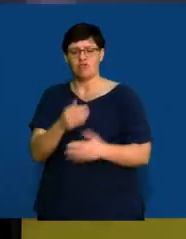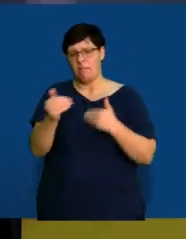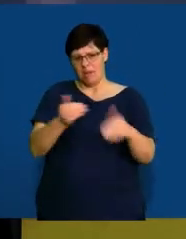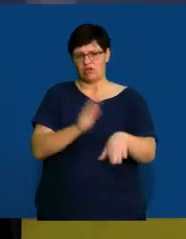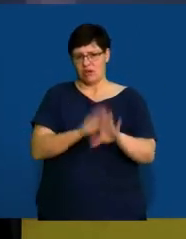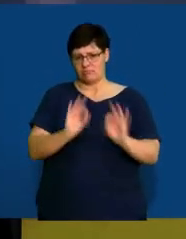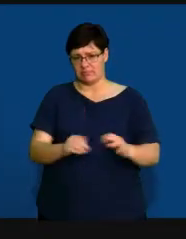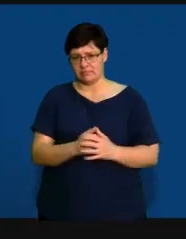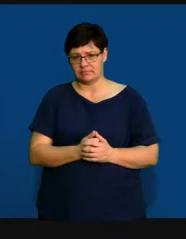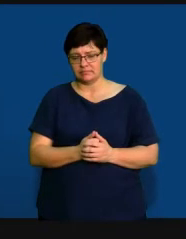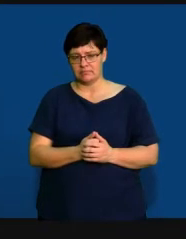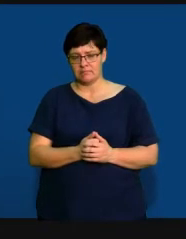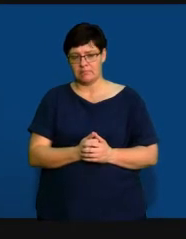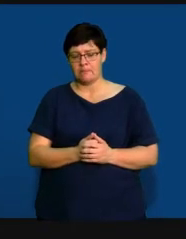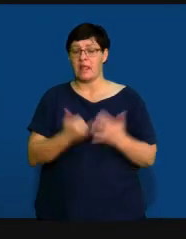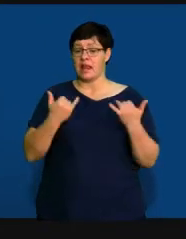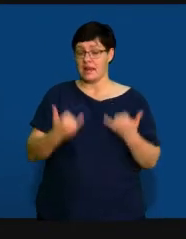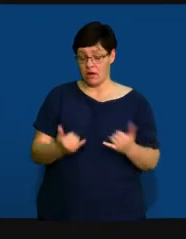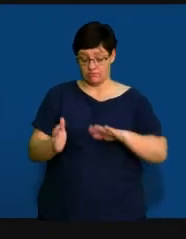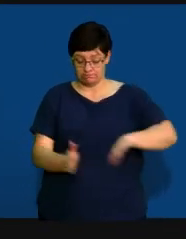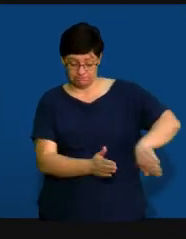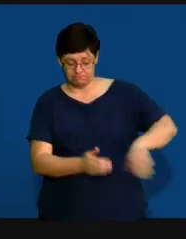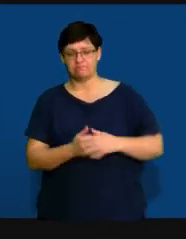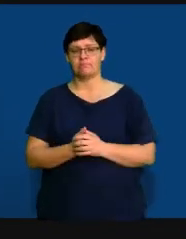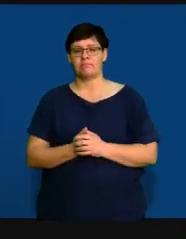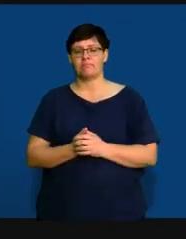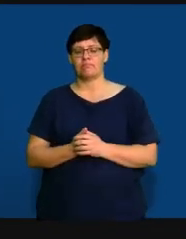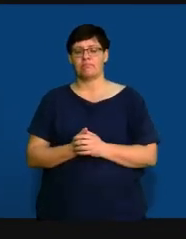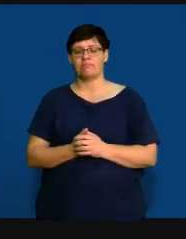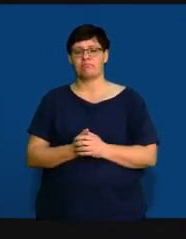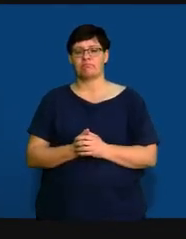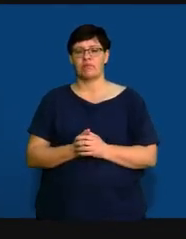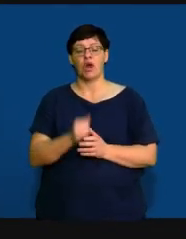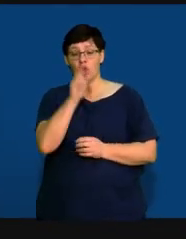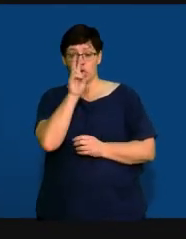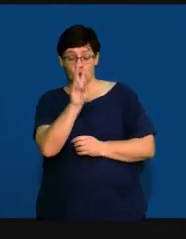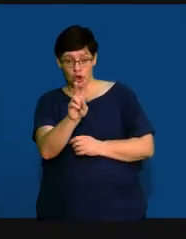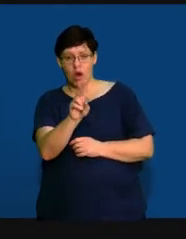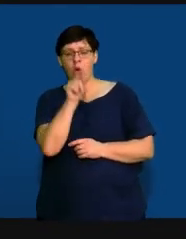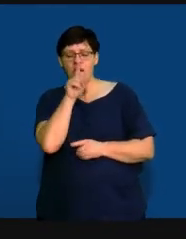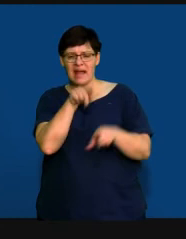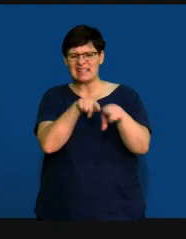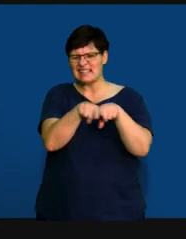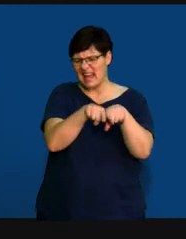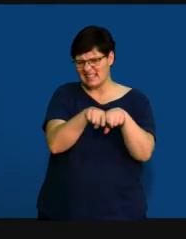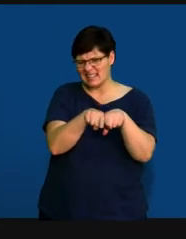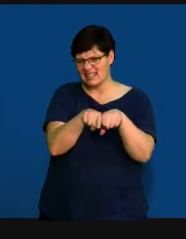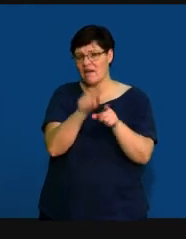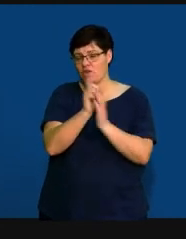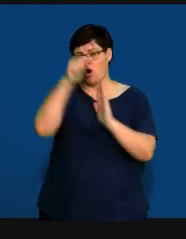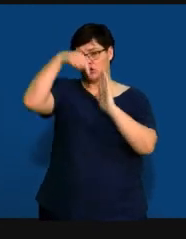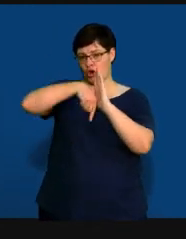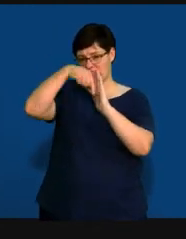have the following. Let's look at the aspects that are being examined in terms of the